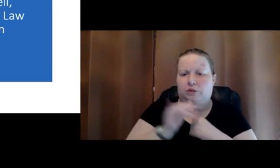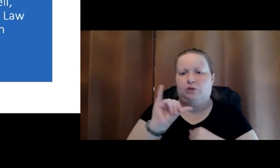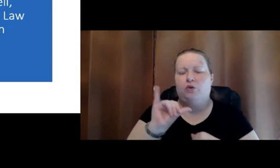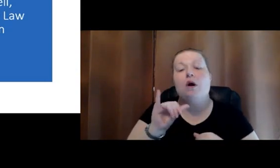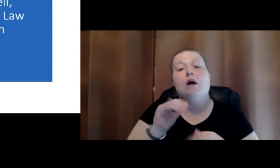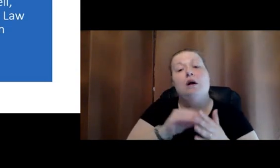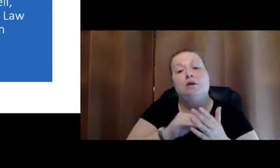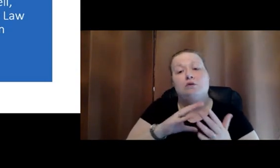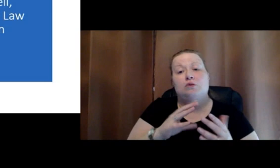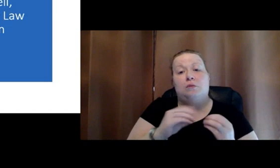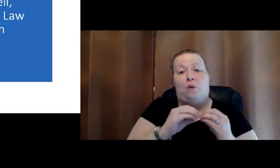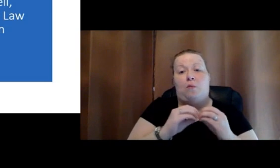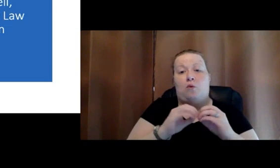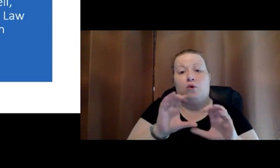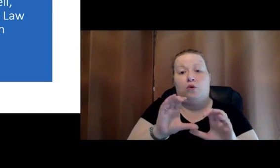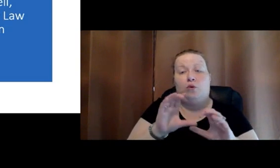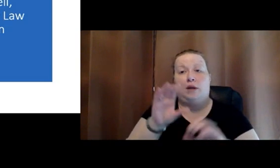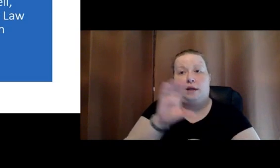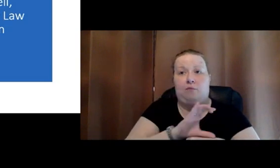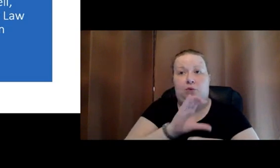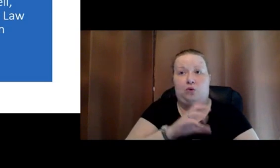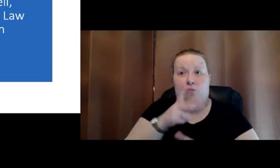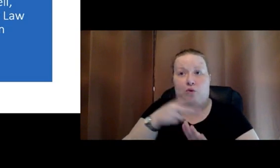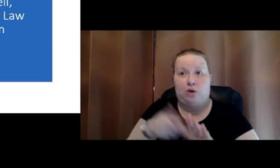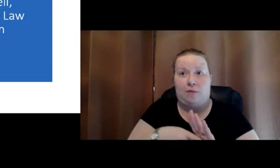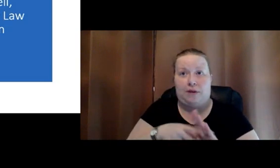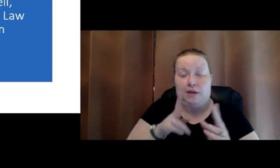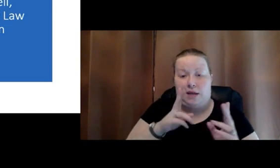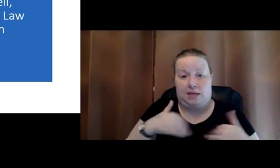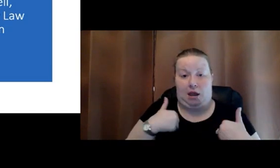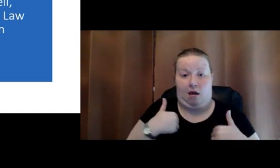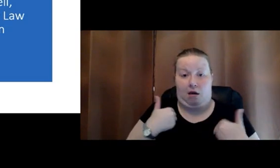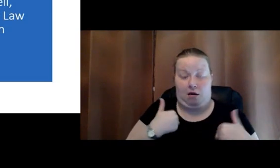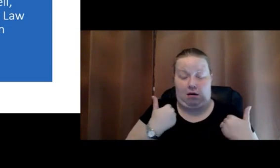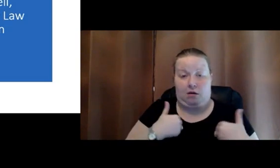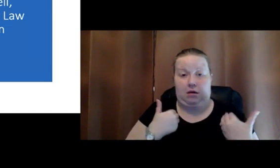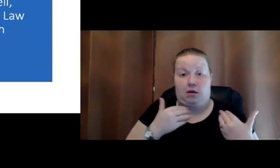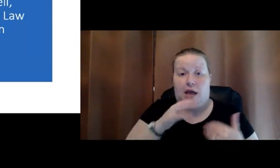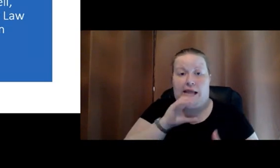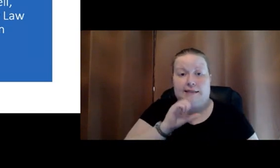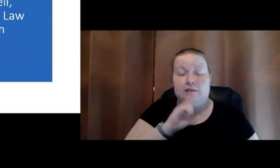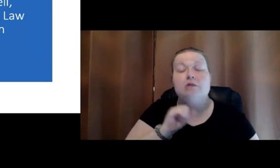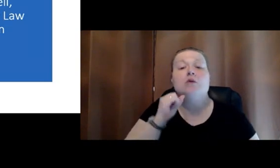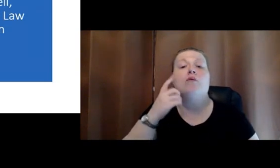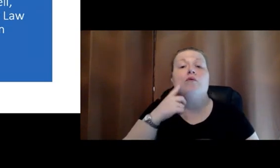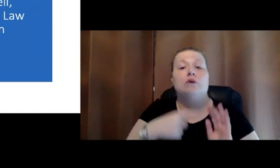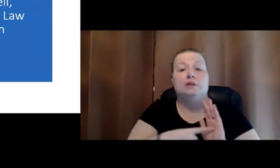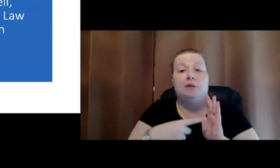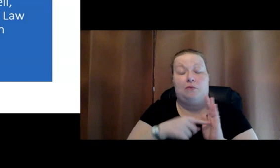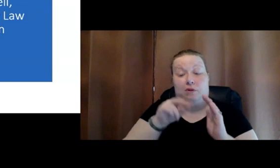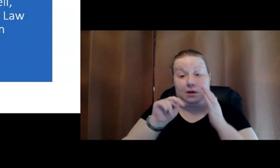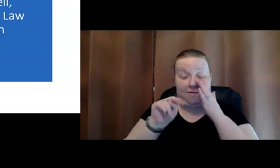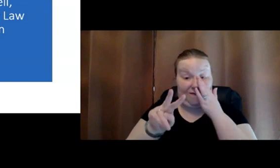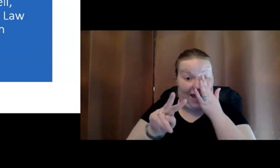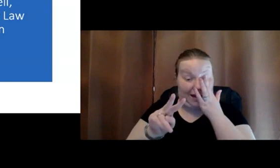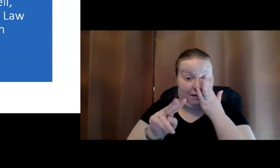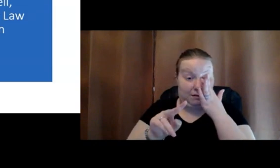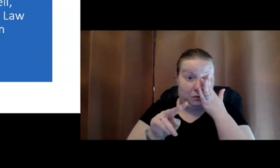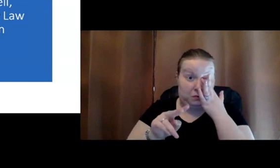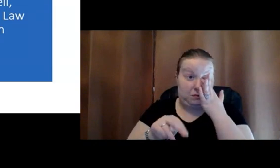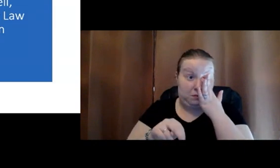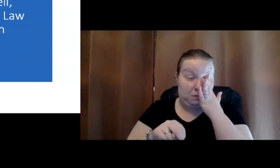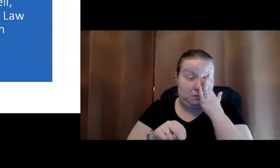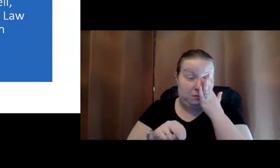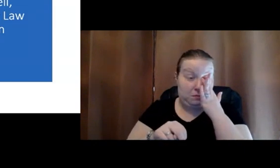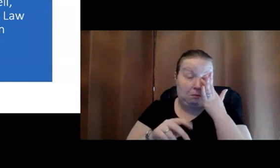increasingly doing computer programming at very young ages. So, for example, in Nevada, there's a law that I helped pass